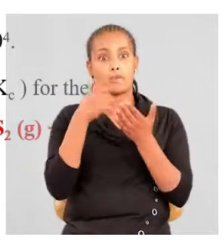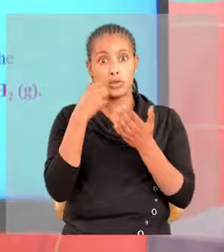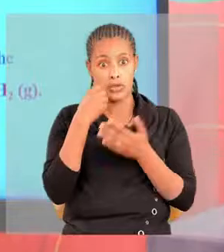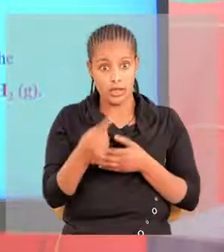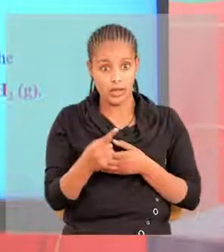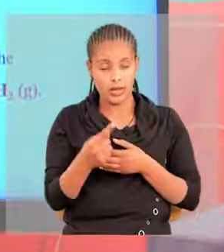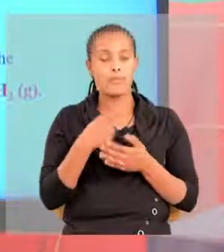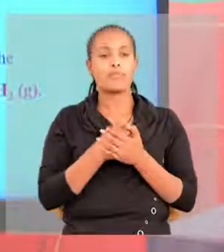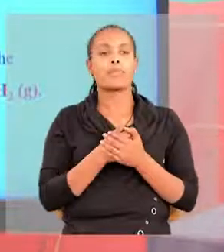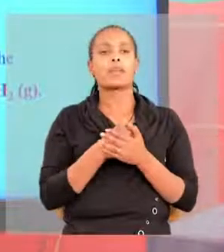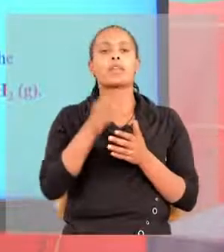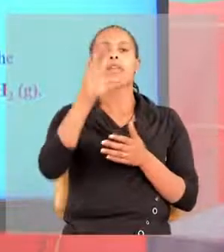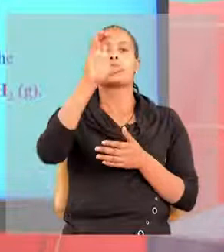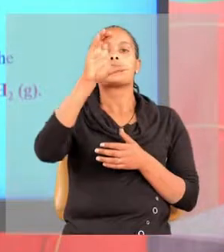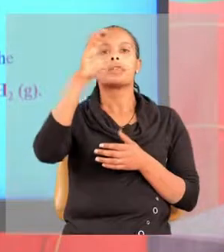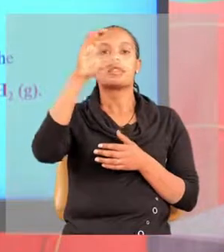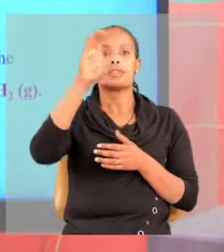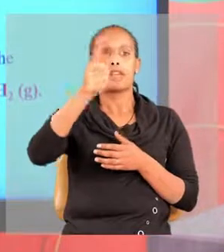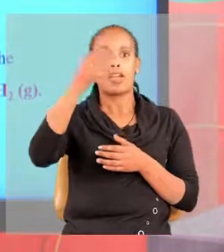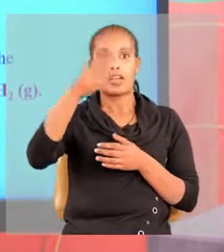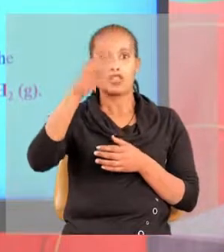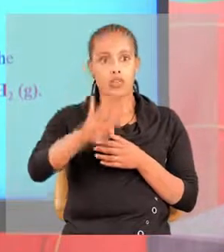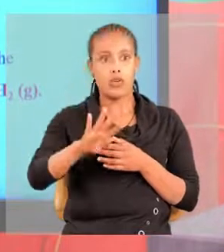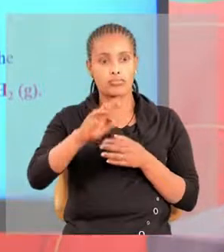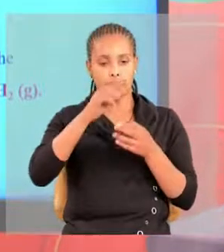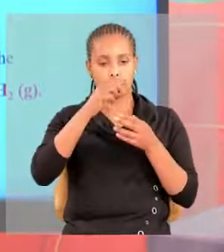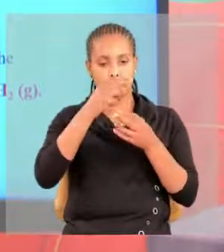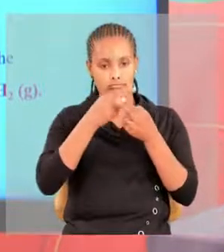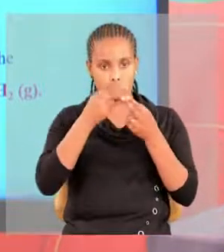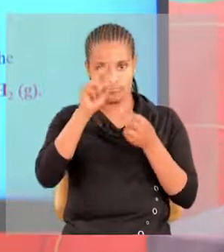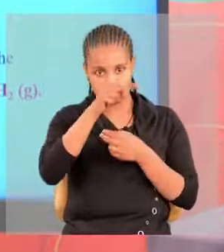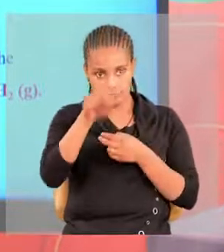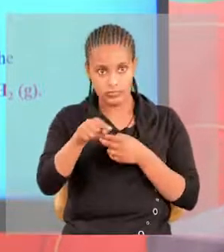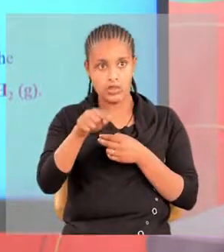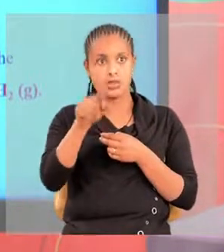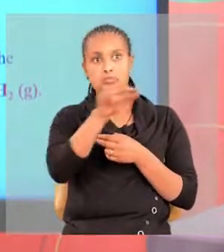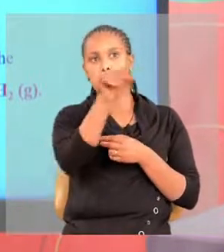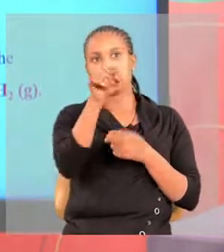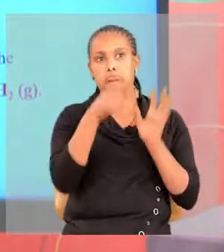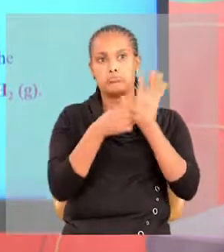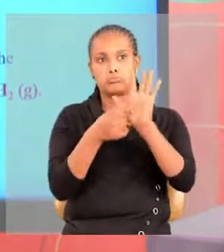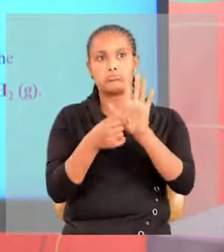see, CH4 gas, this will be cancelled by this.